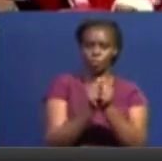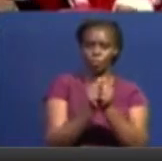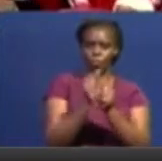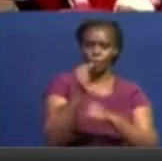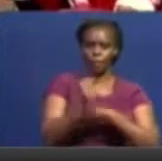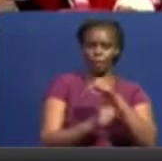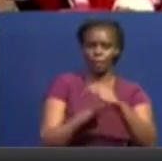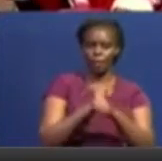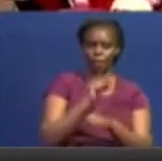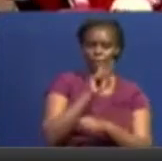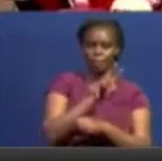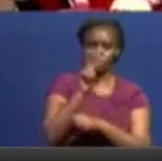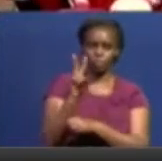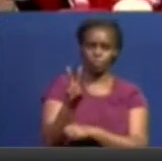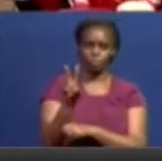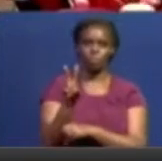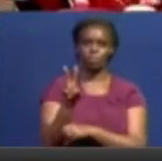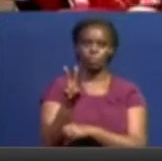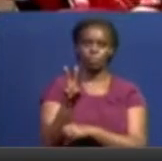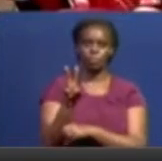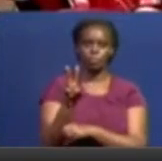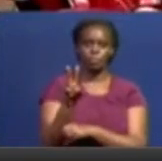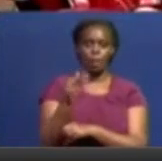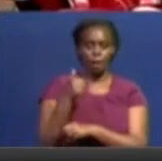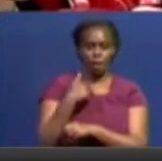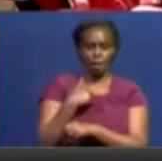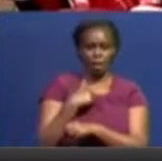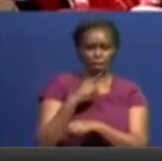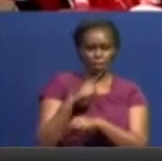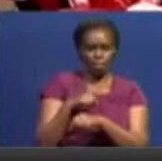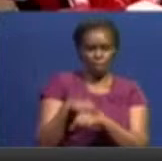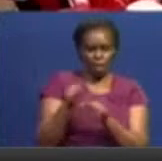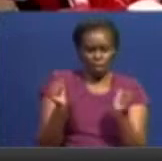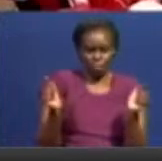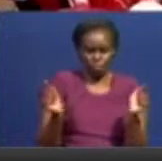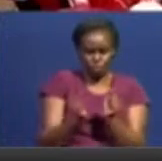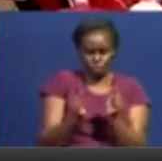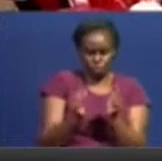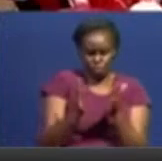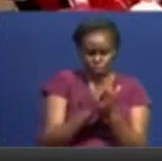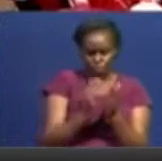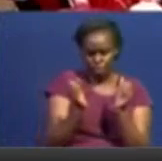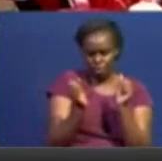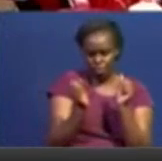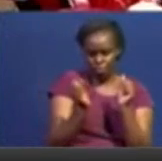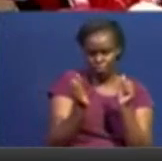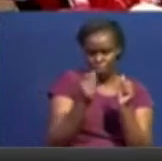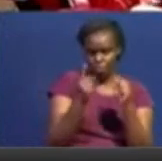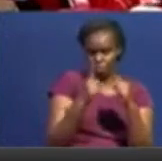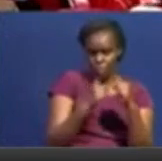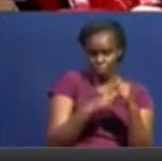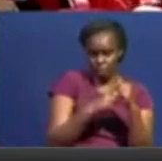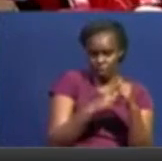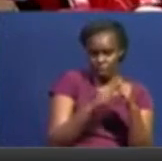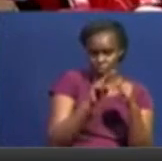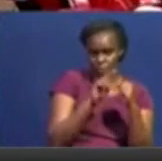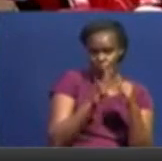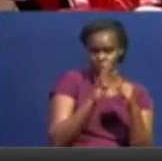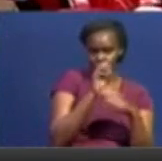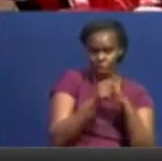2022. But there was a brief moment between July 11th,